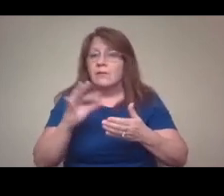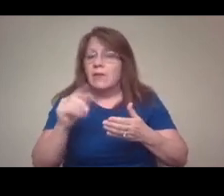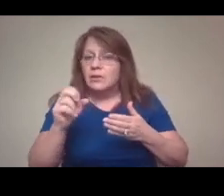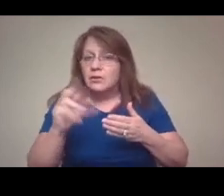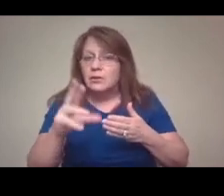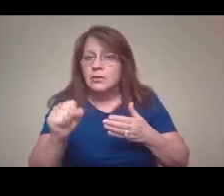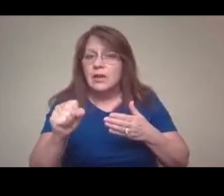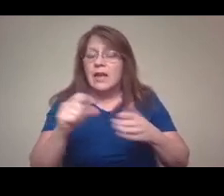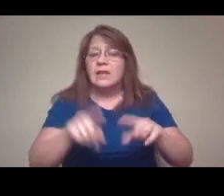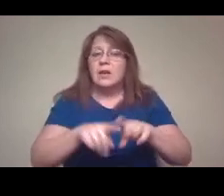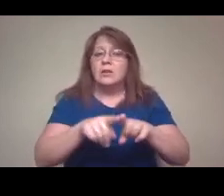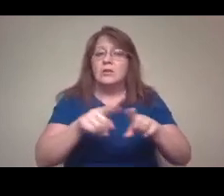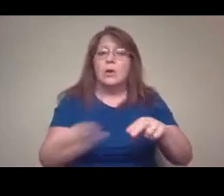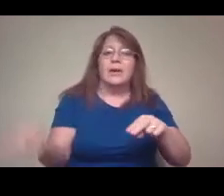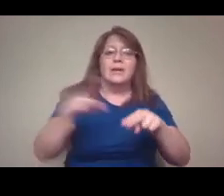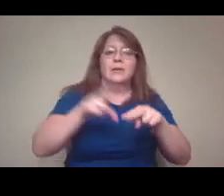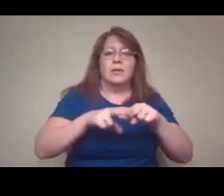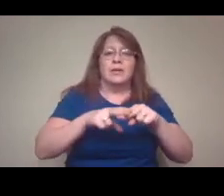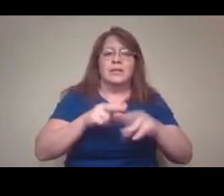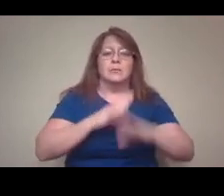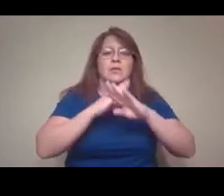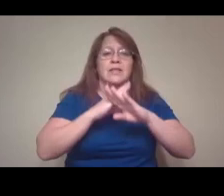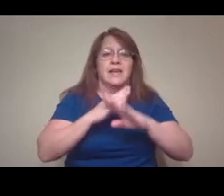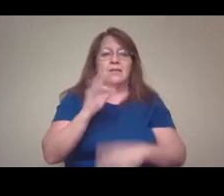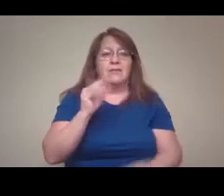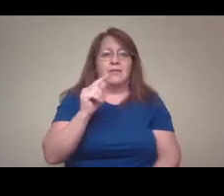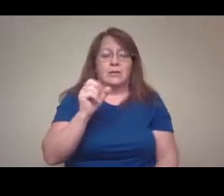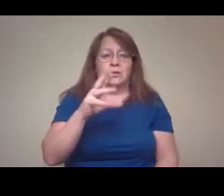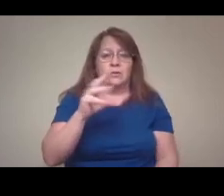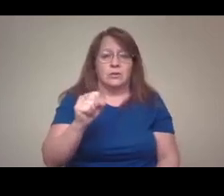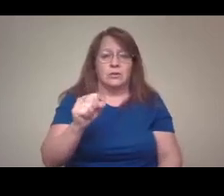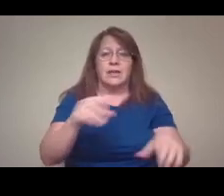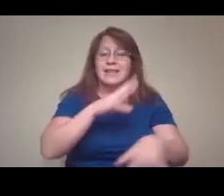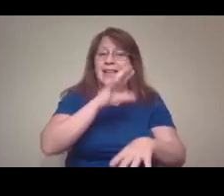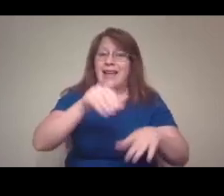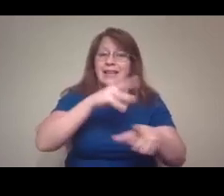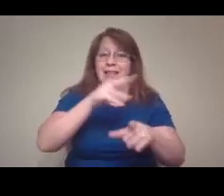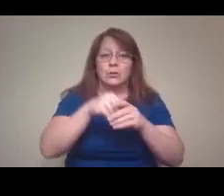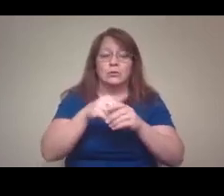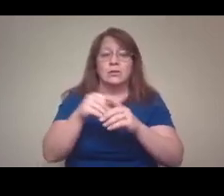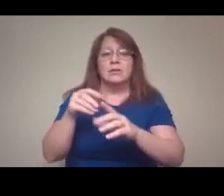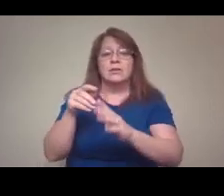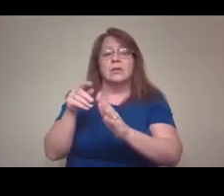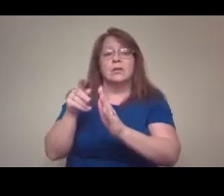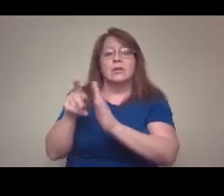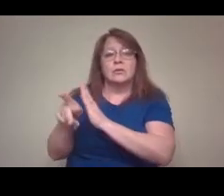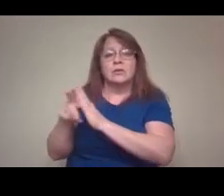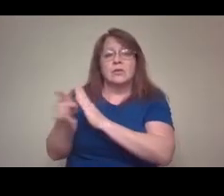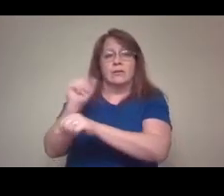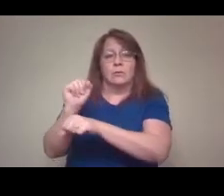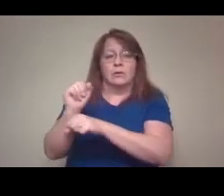of our programs, including mental health promotion and suicide prevention work. Next slide, please.